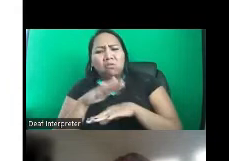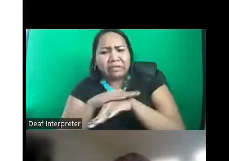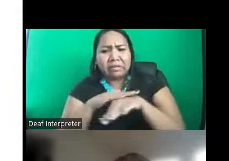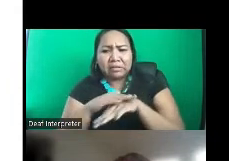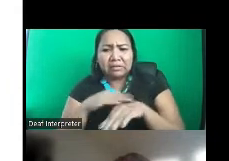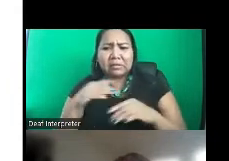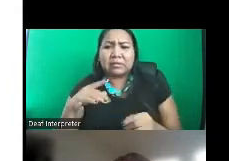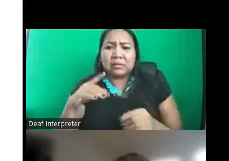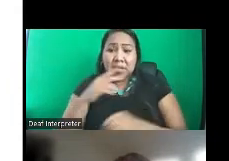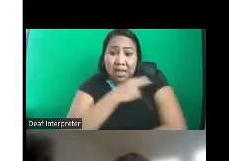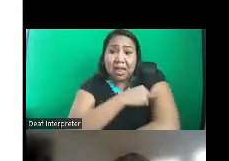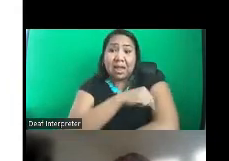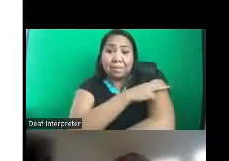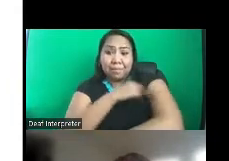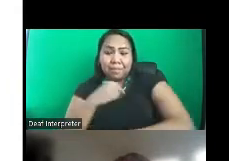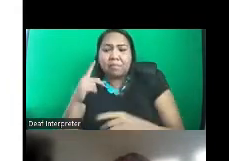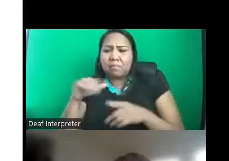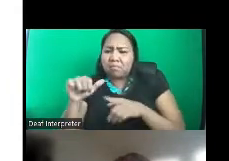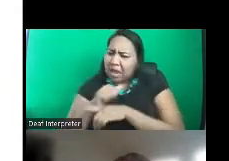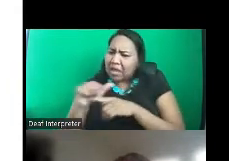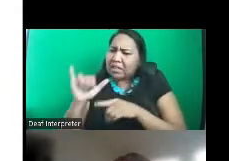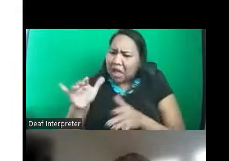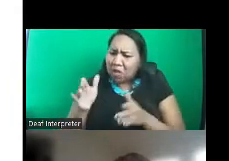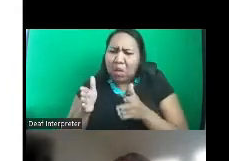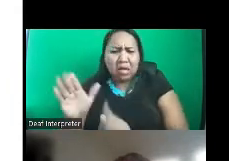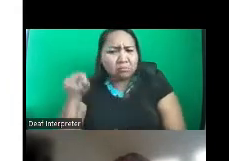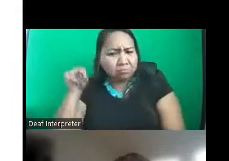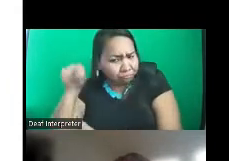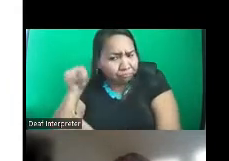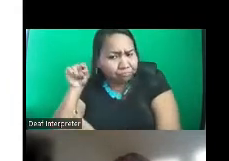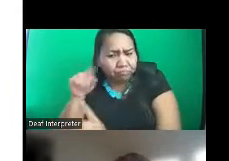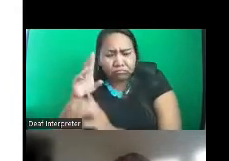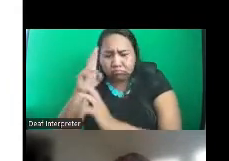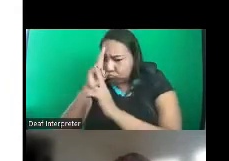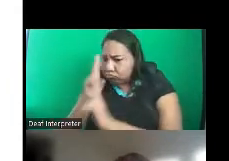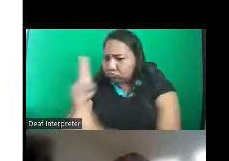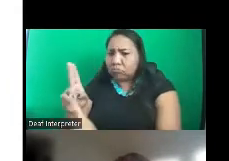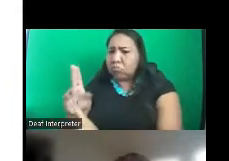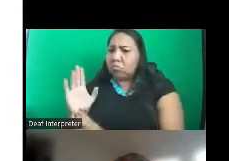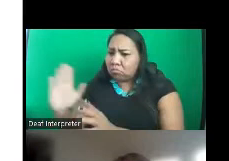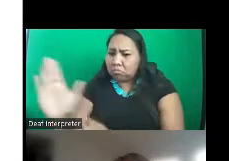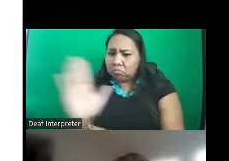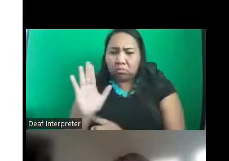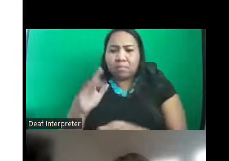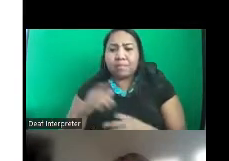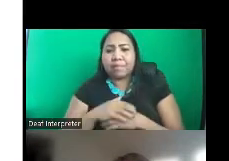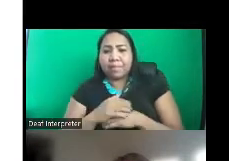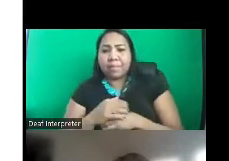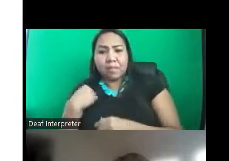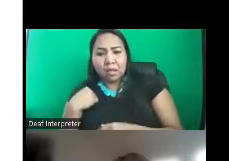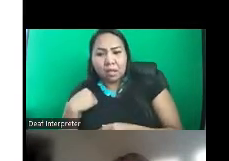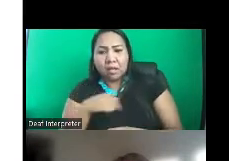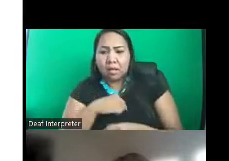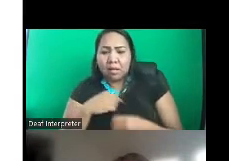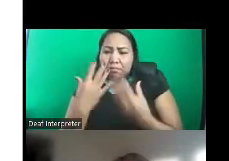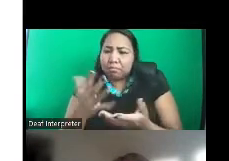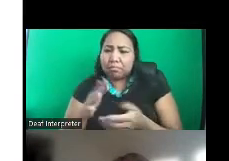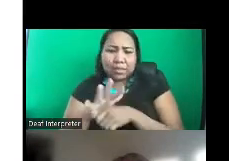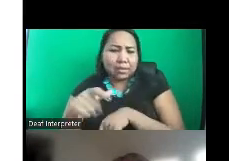Giving people more time to answer questions, not rushing people through like, okay, here's your